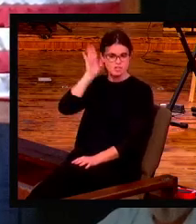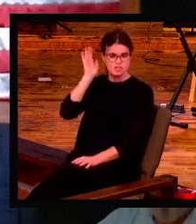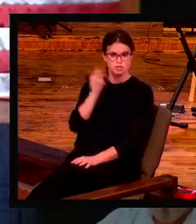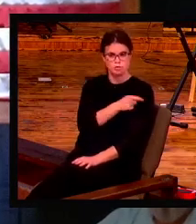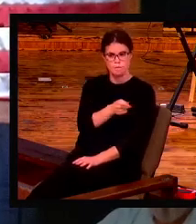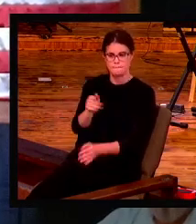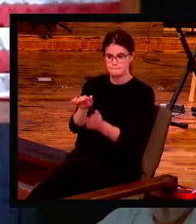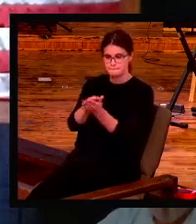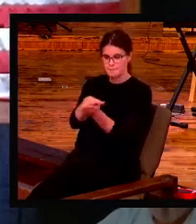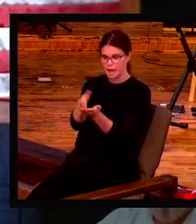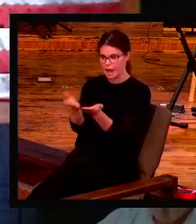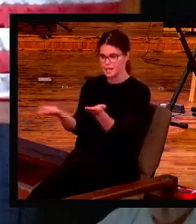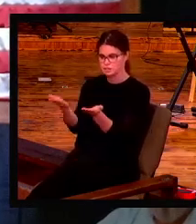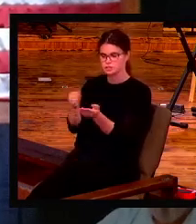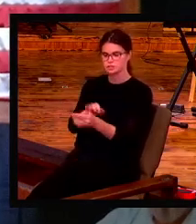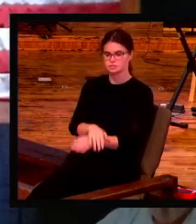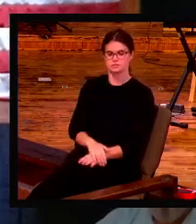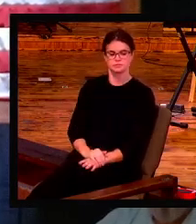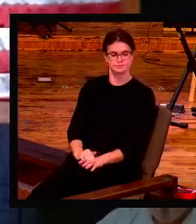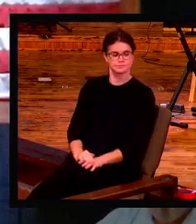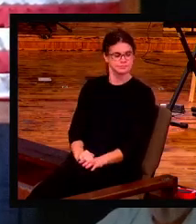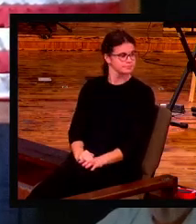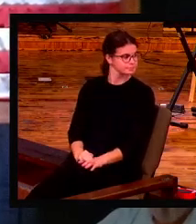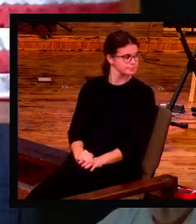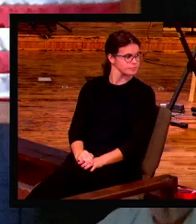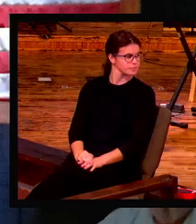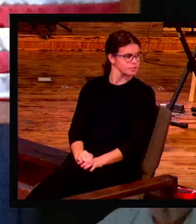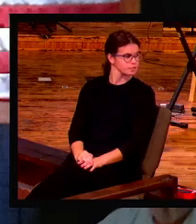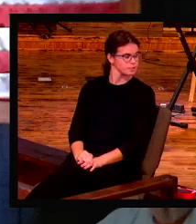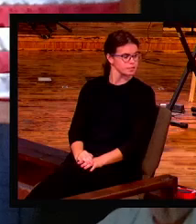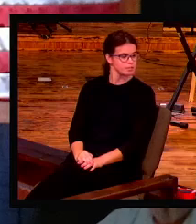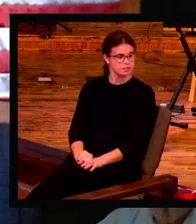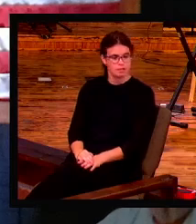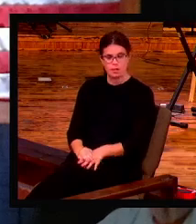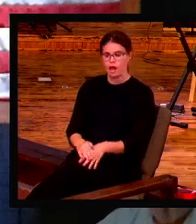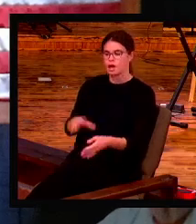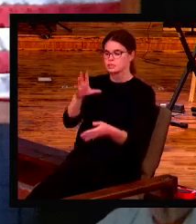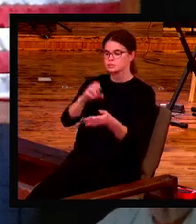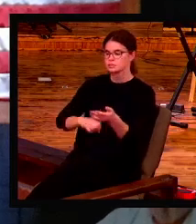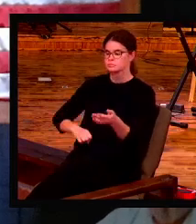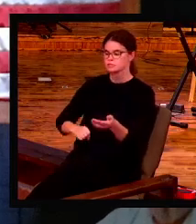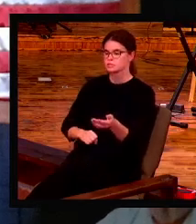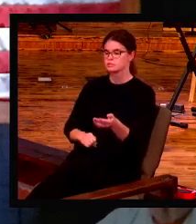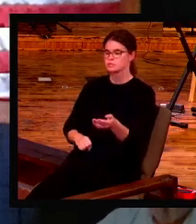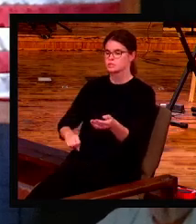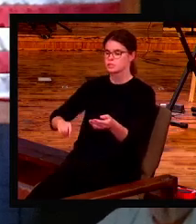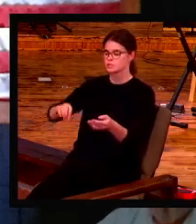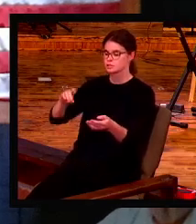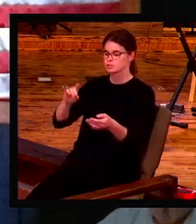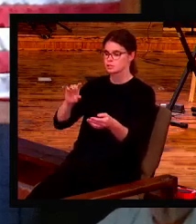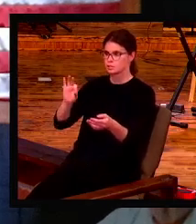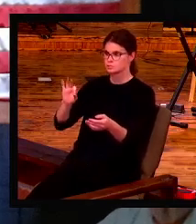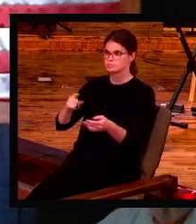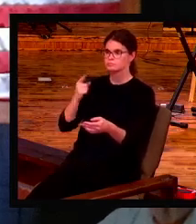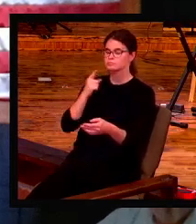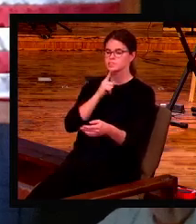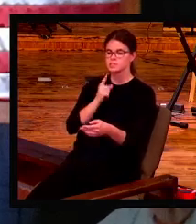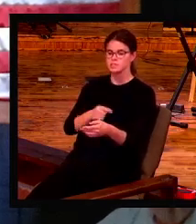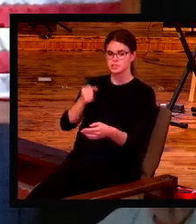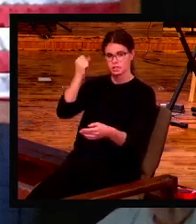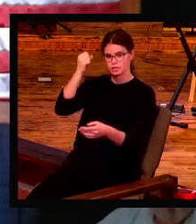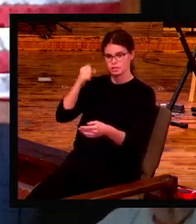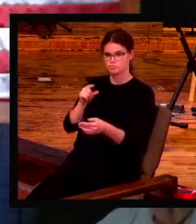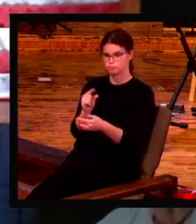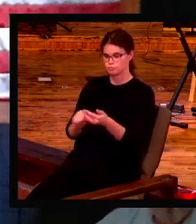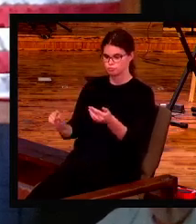So in Deuteronomy chapter 7, verse 9, it says, "Understand, therefore." Anytime you see the word therefore, you should